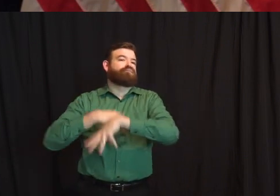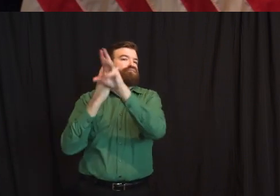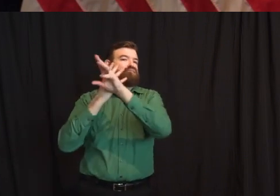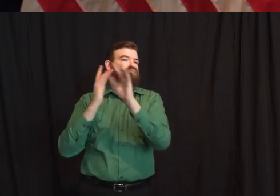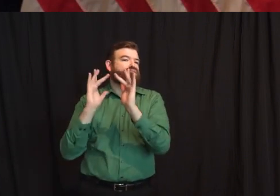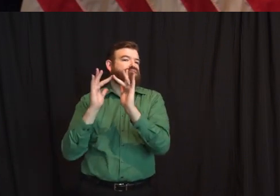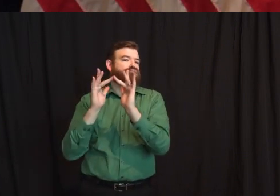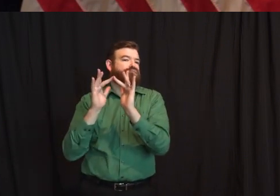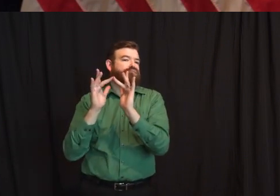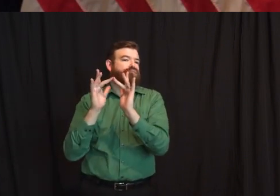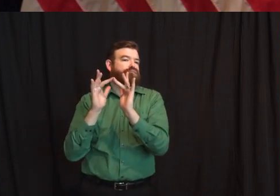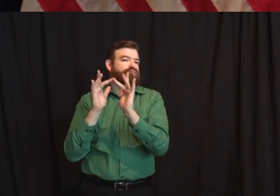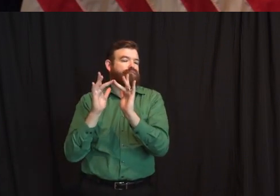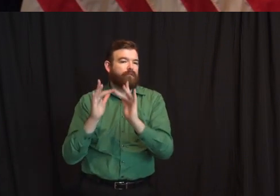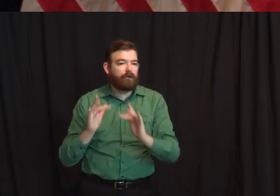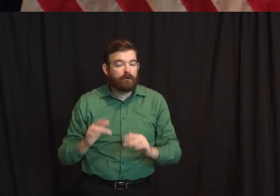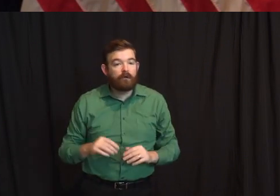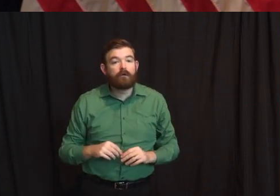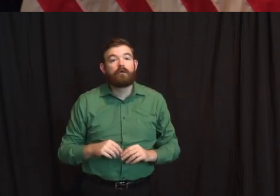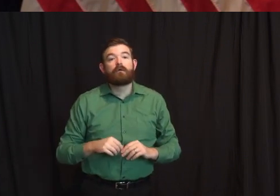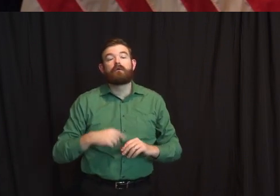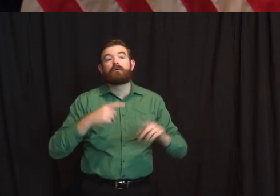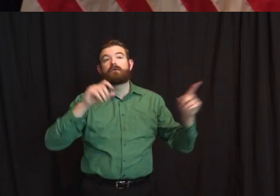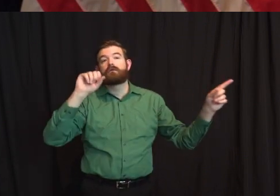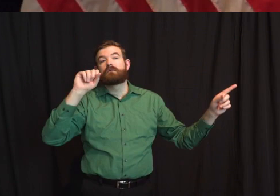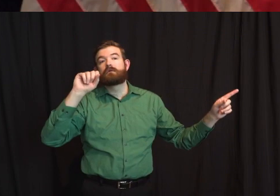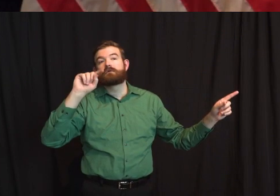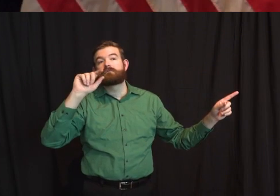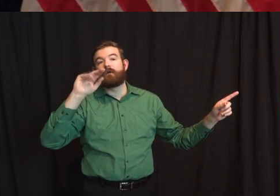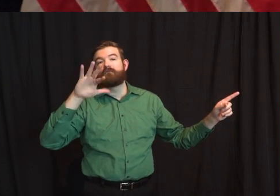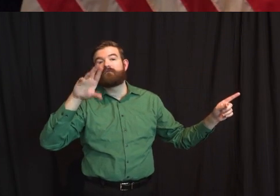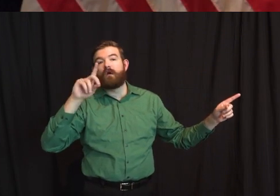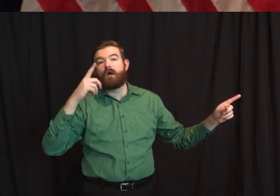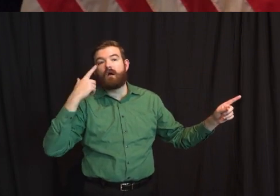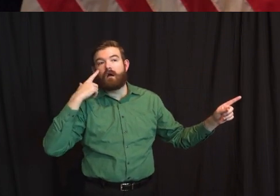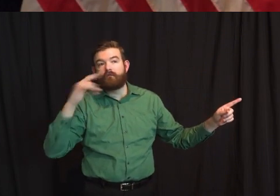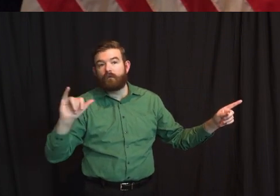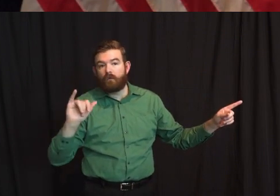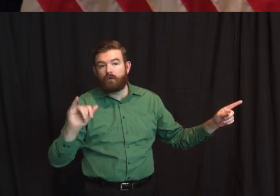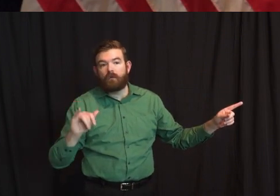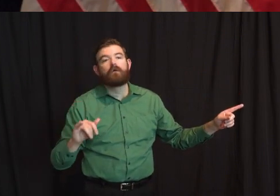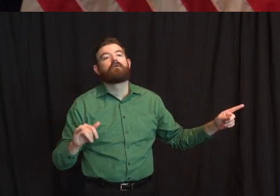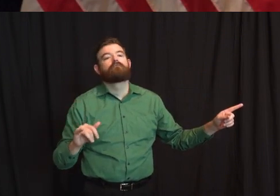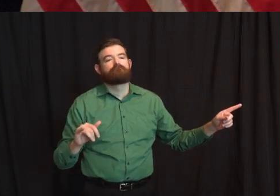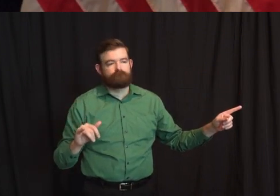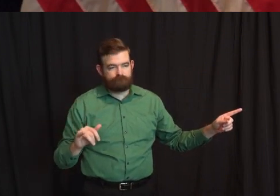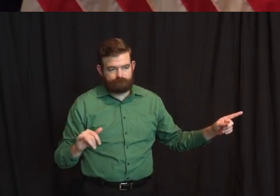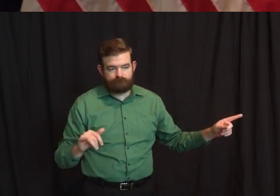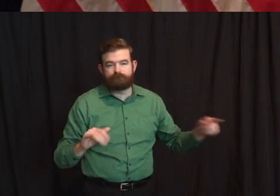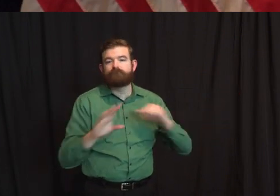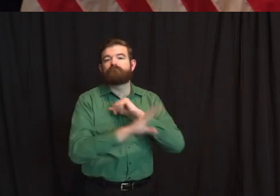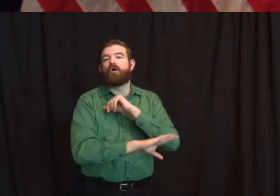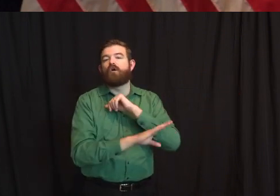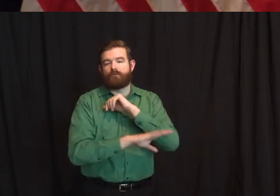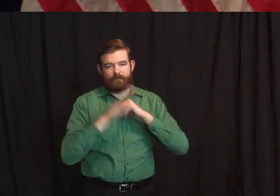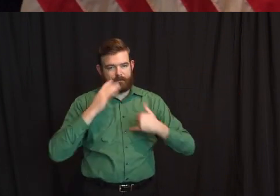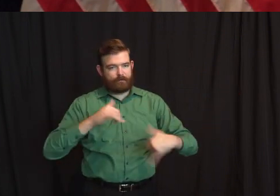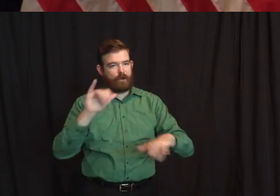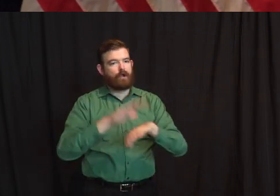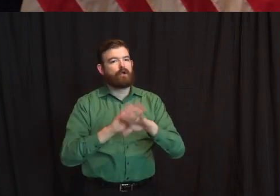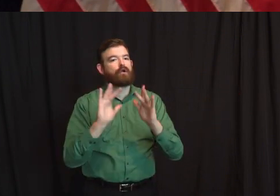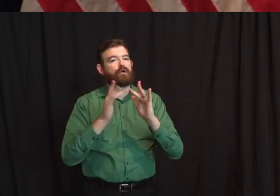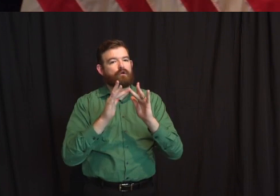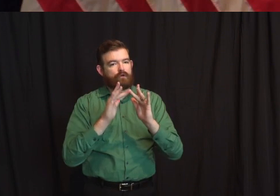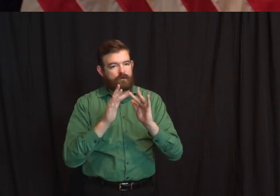this. So in some cases, this will be up to the university. So a private university, pick Princeton, that's their